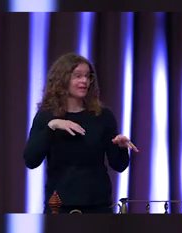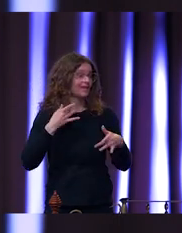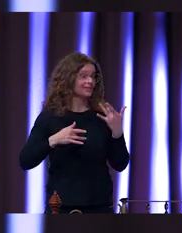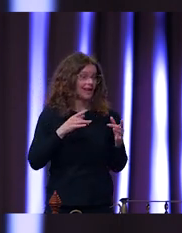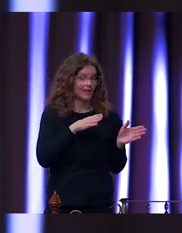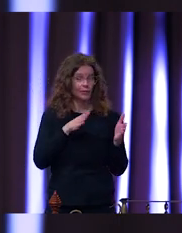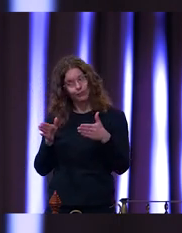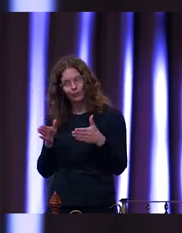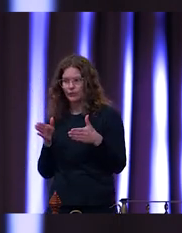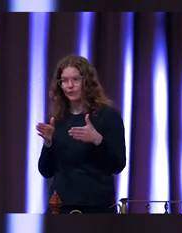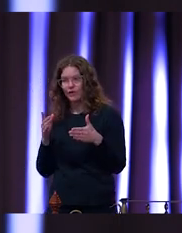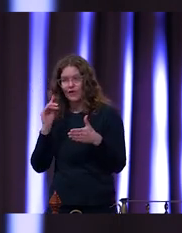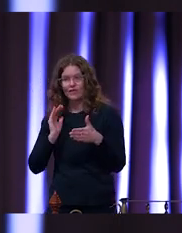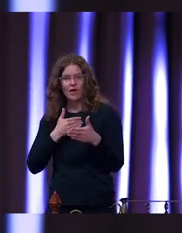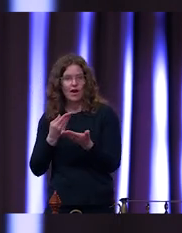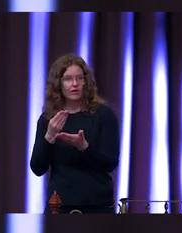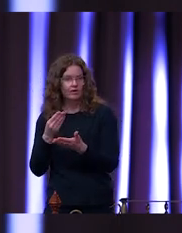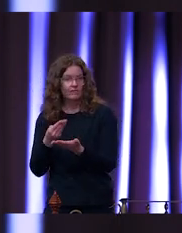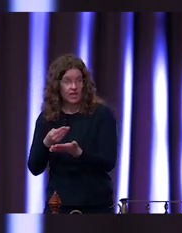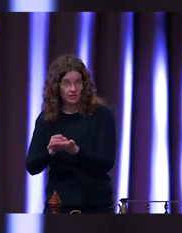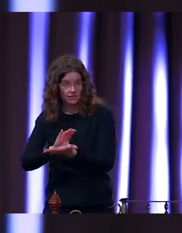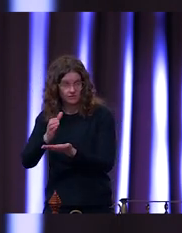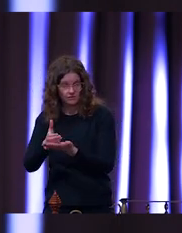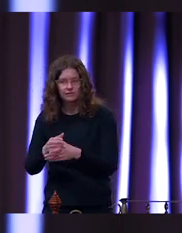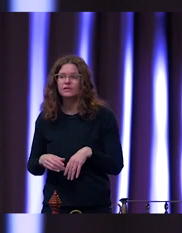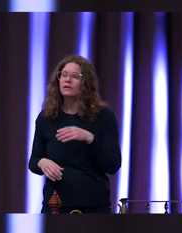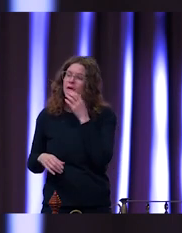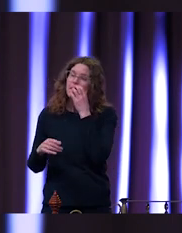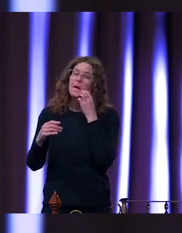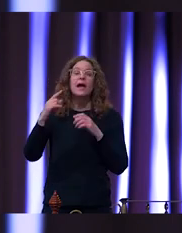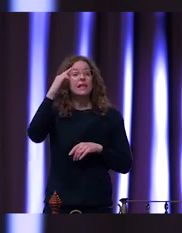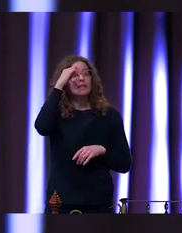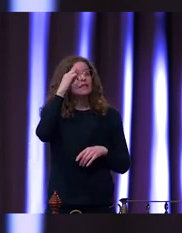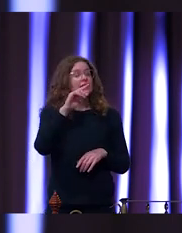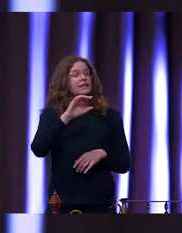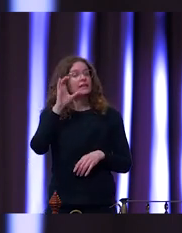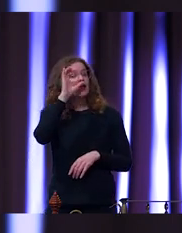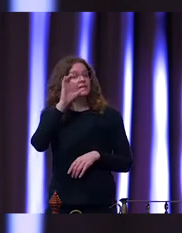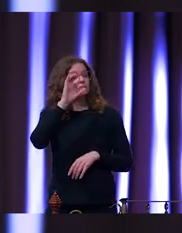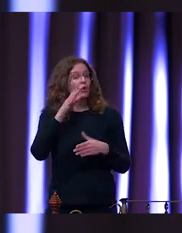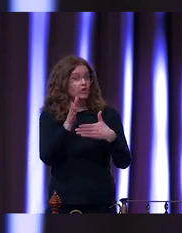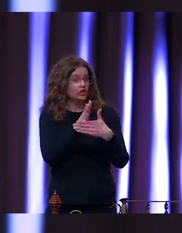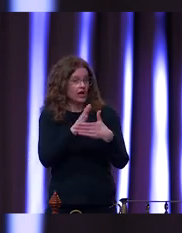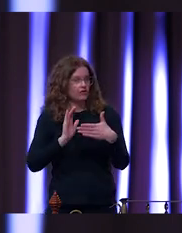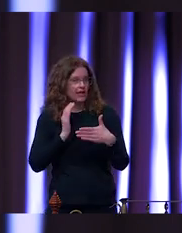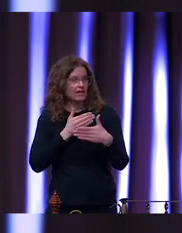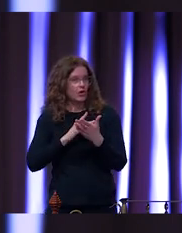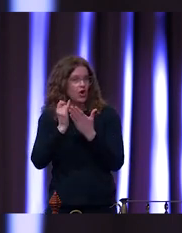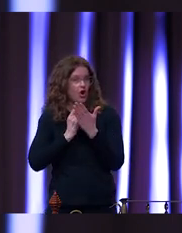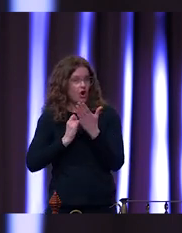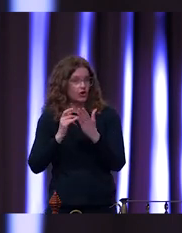Arts Work Fund. So for Think, Explore, Share, which is our capacity building grants, we went